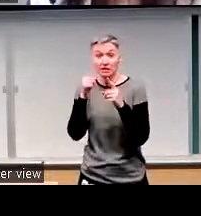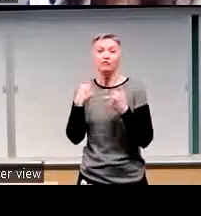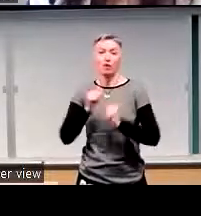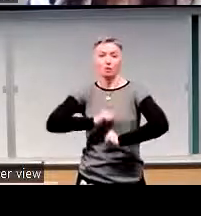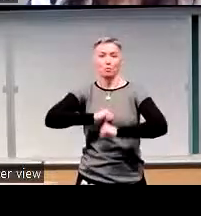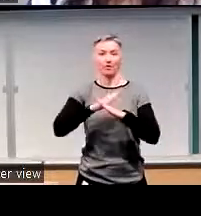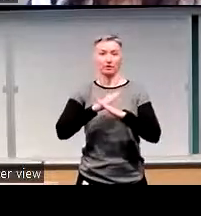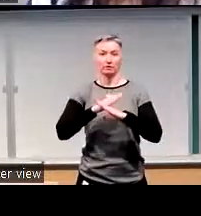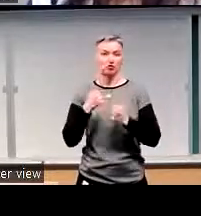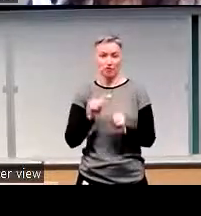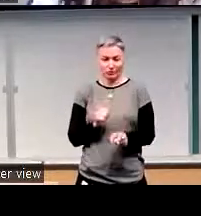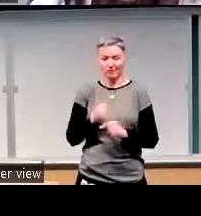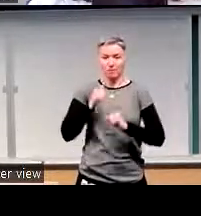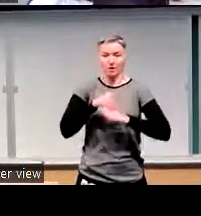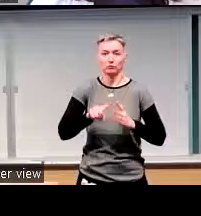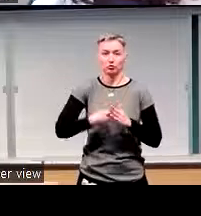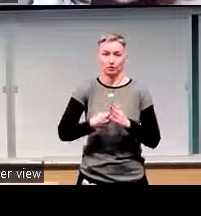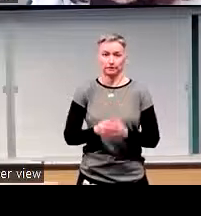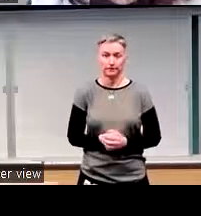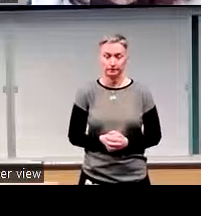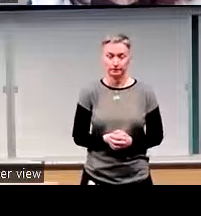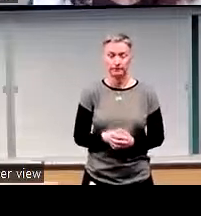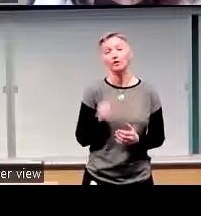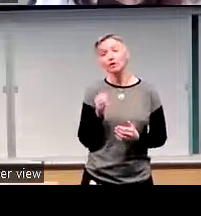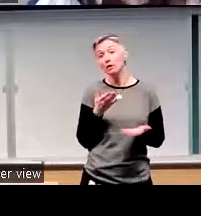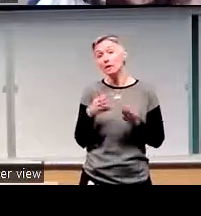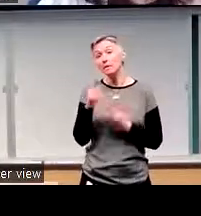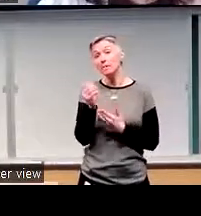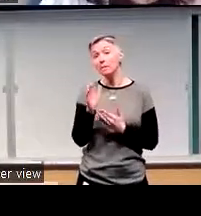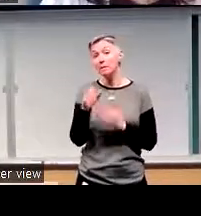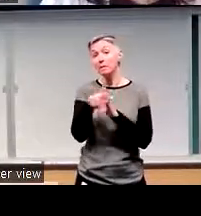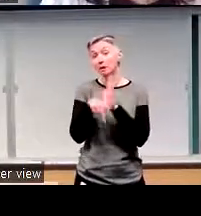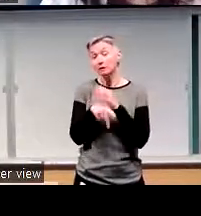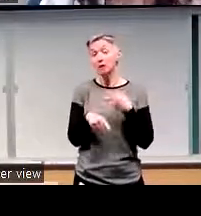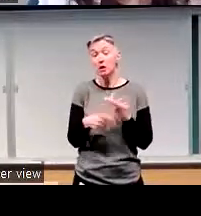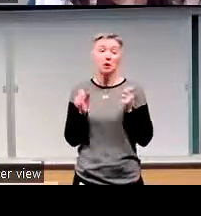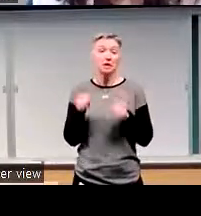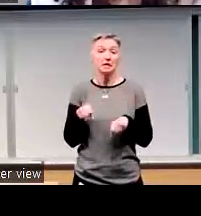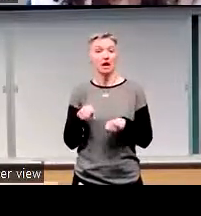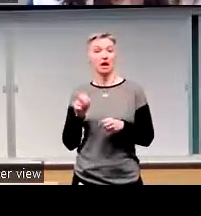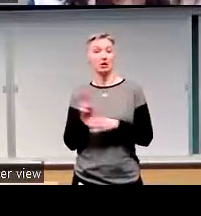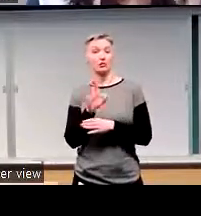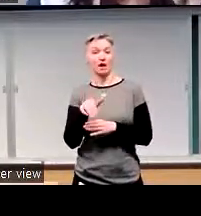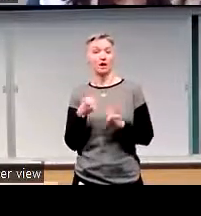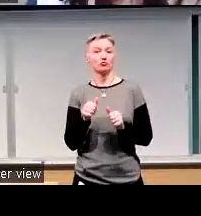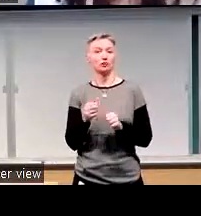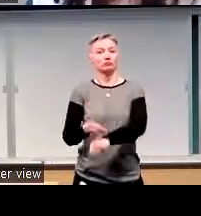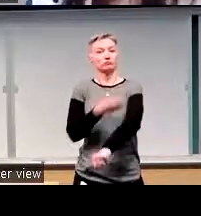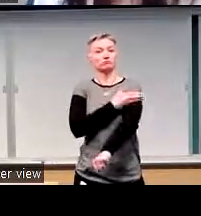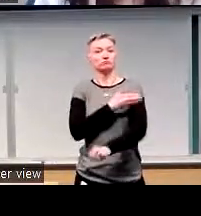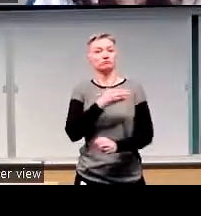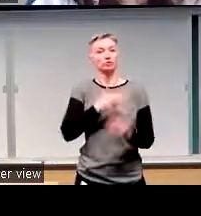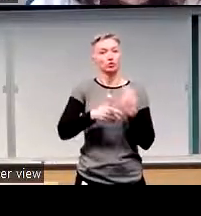with. So public policy might be applied to improving social connectedness and reducing